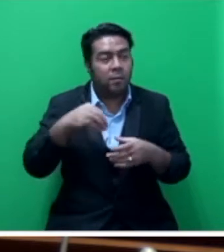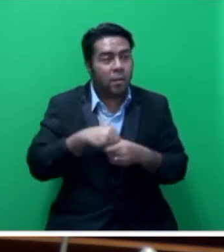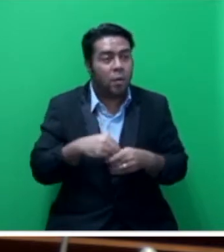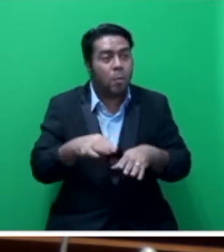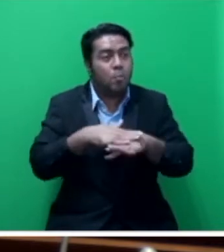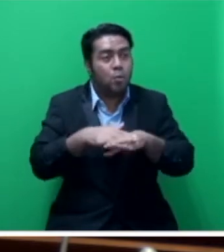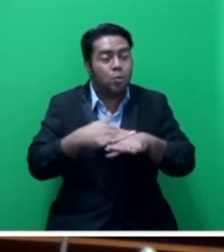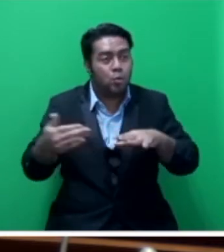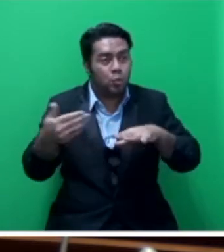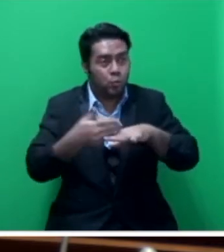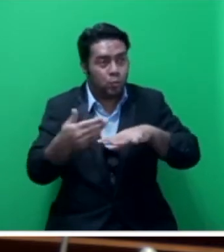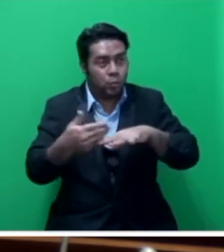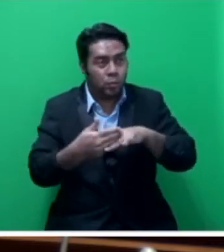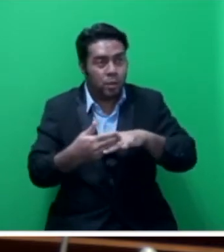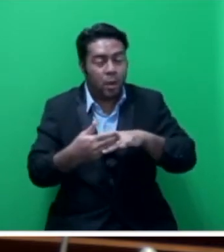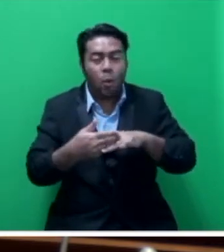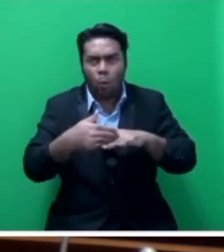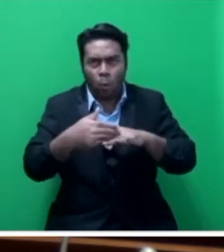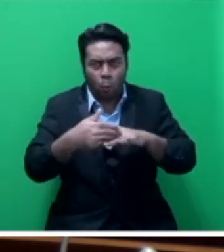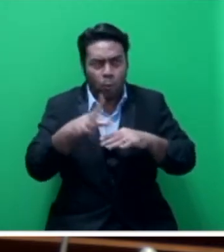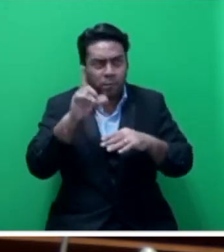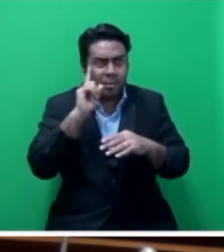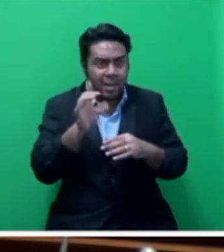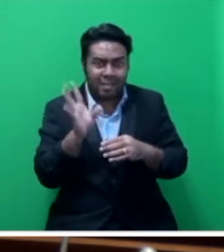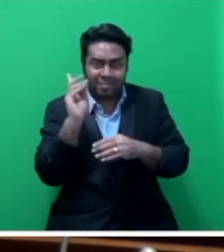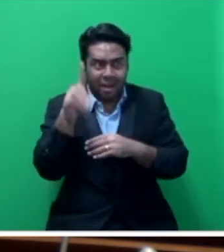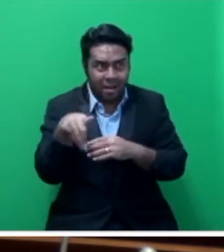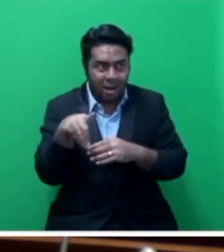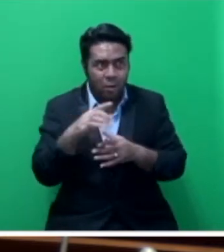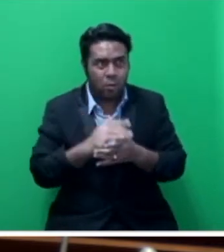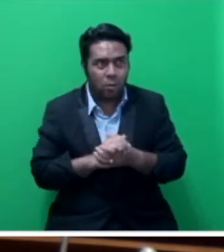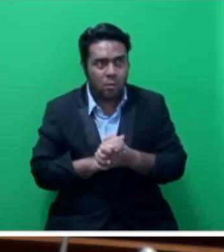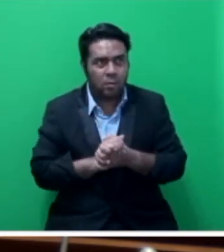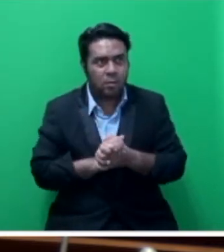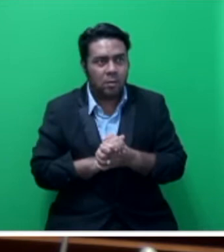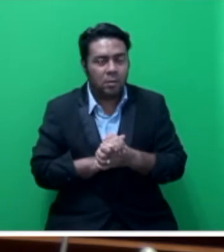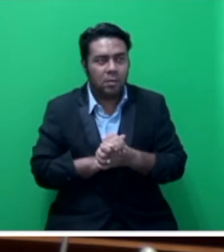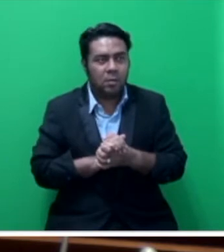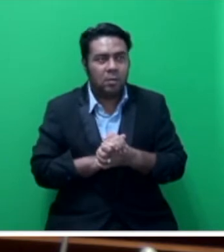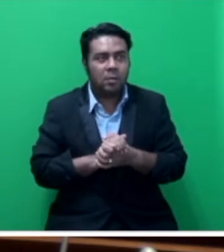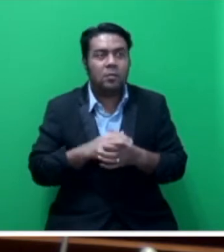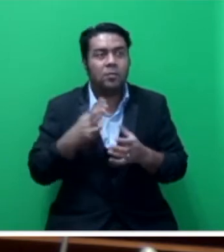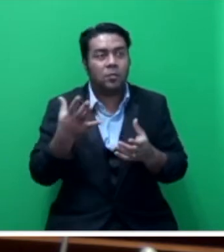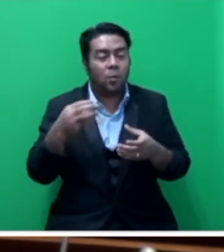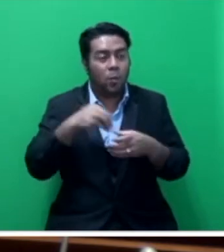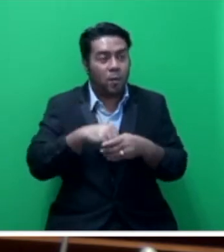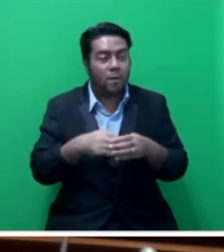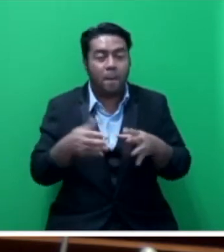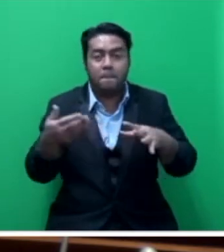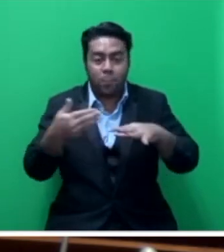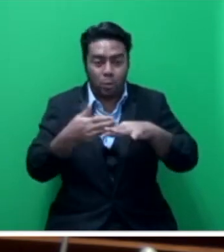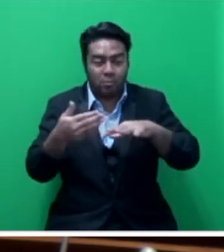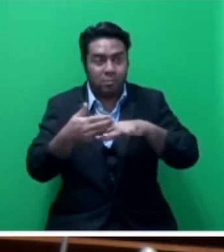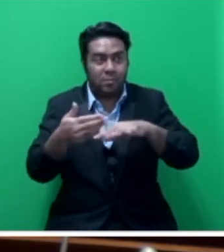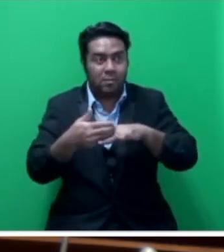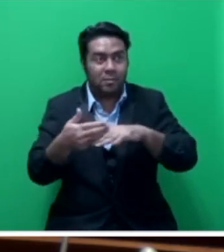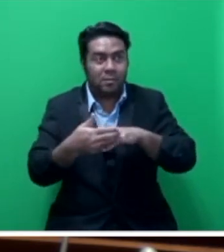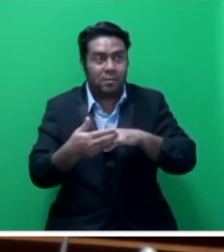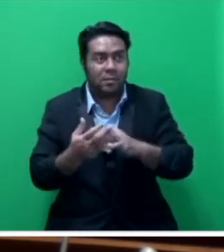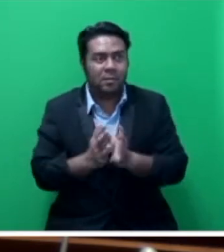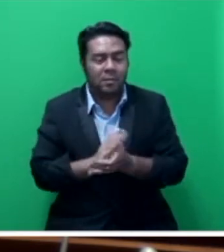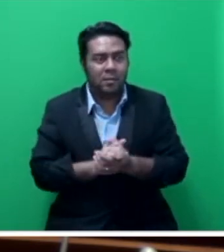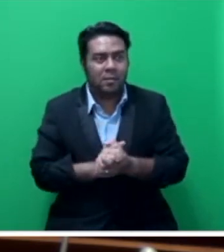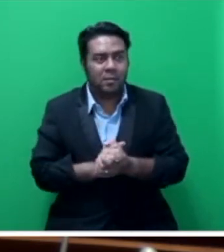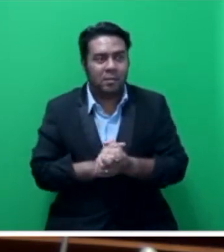on Denarau, we've also been exploring the potential of Savu as a port of entry, so the benefits that come with it are actually